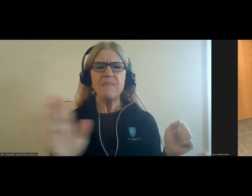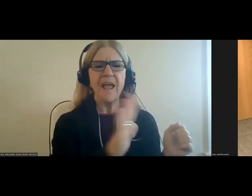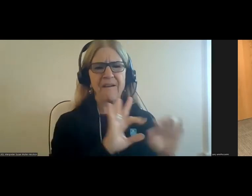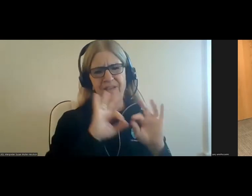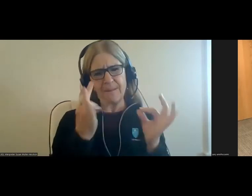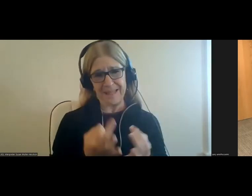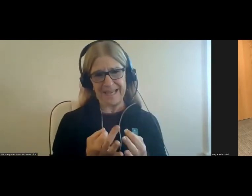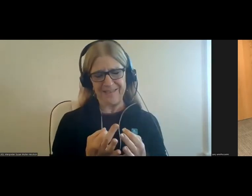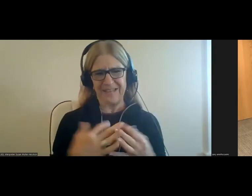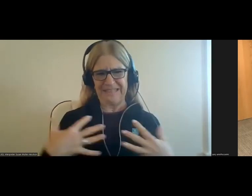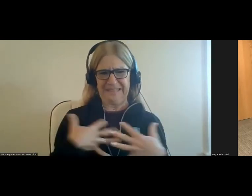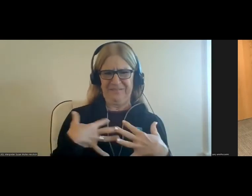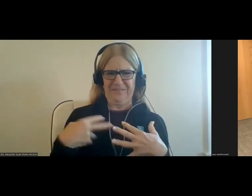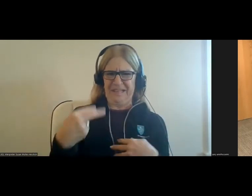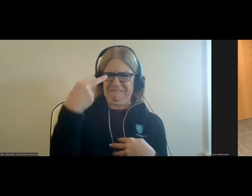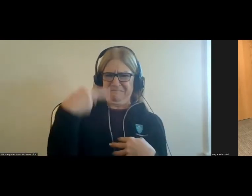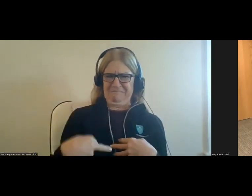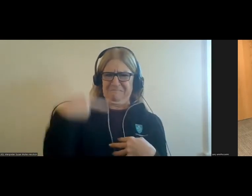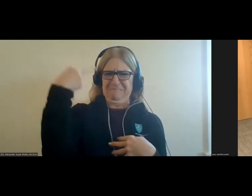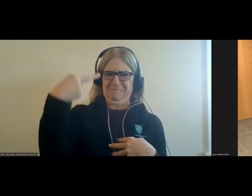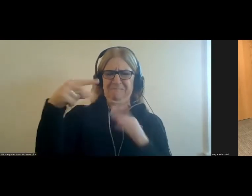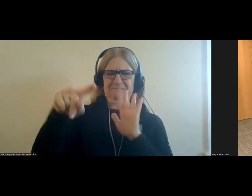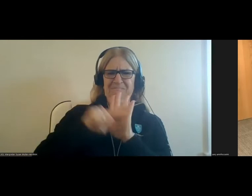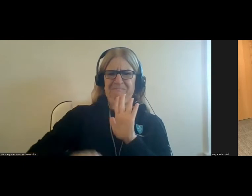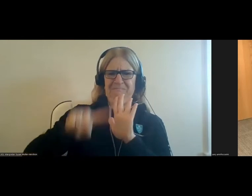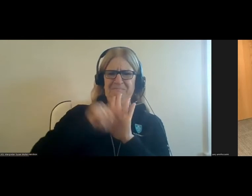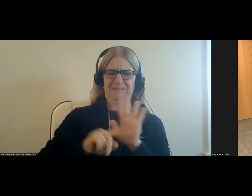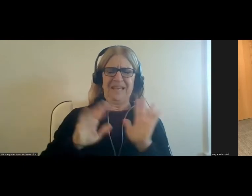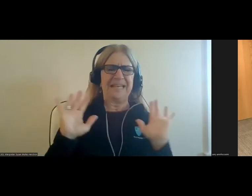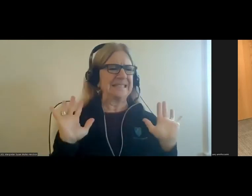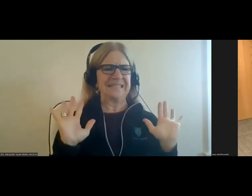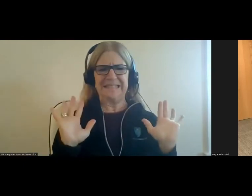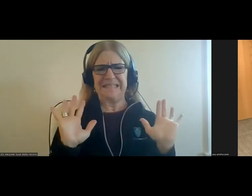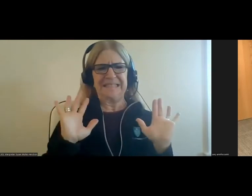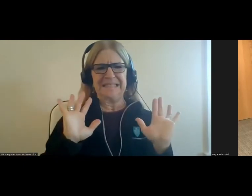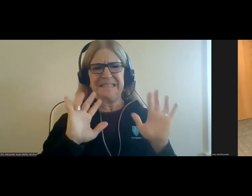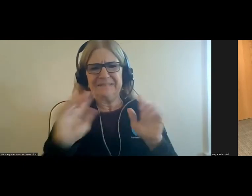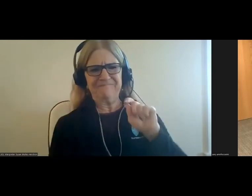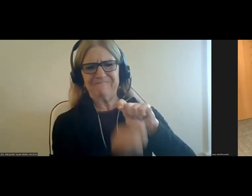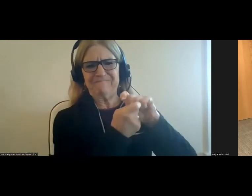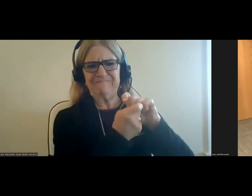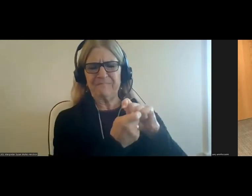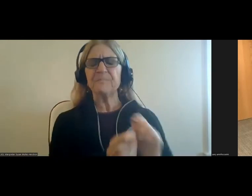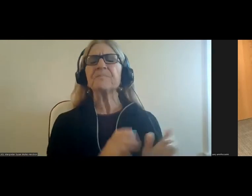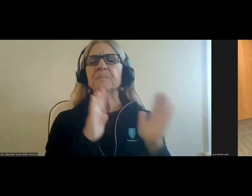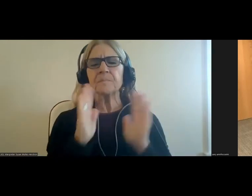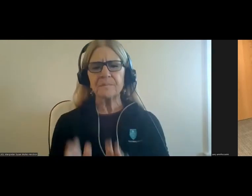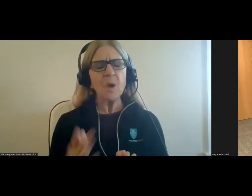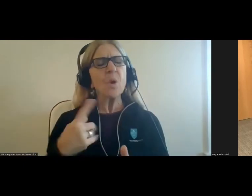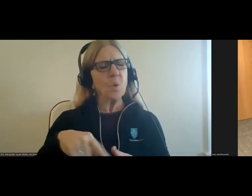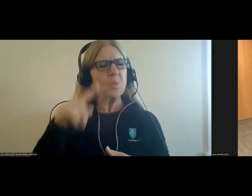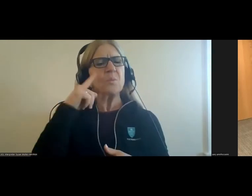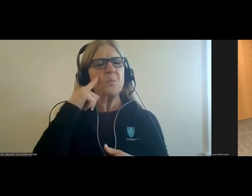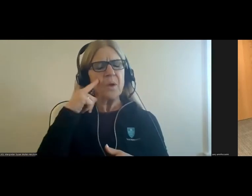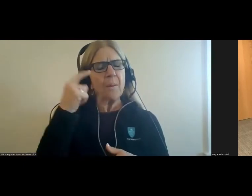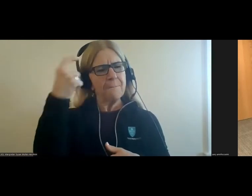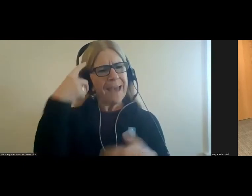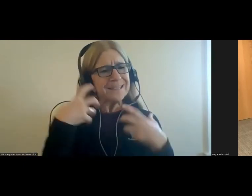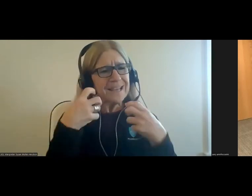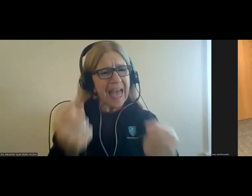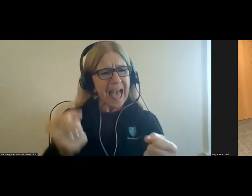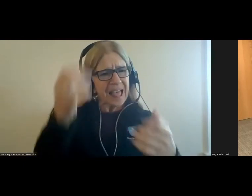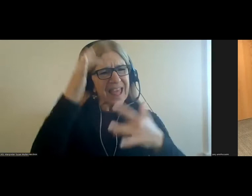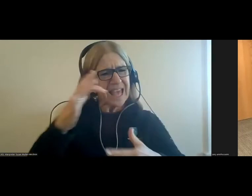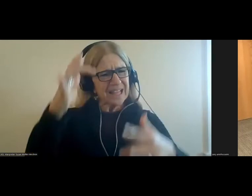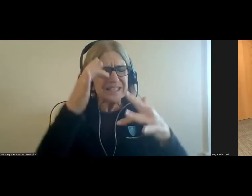the fear of being judged and facing unnecessary backlash. We believe that mental health conditions are